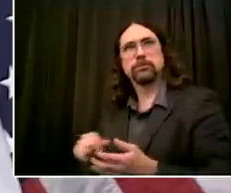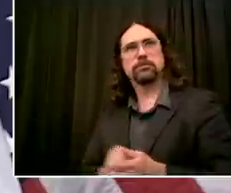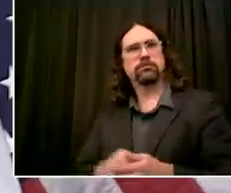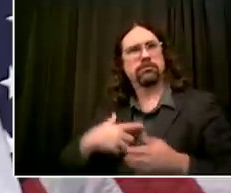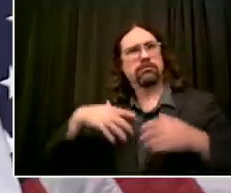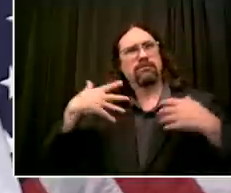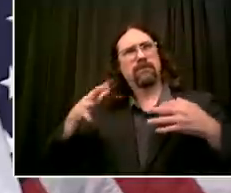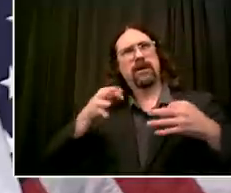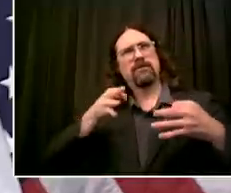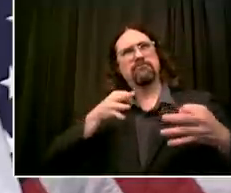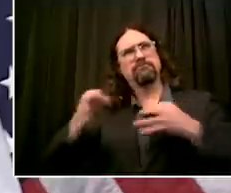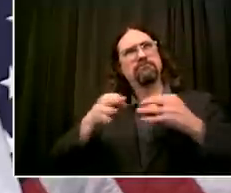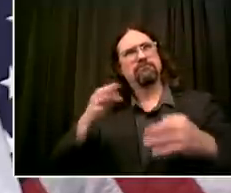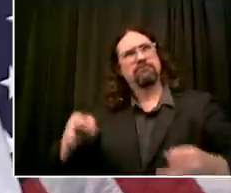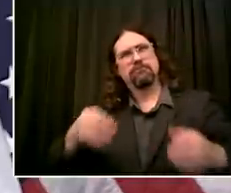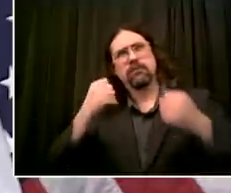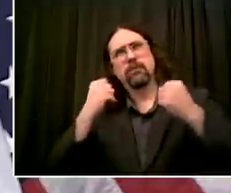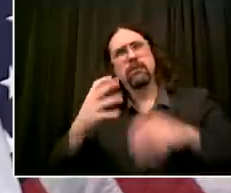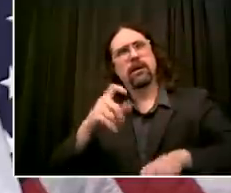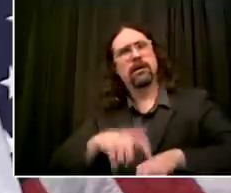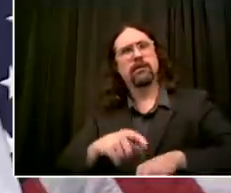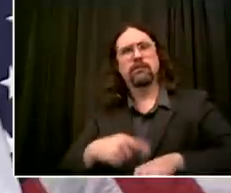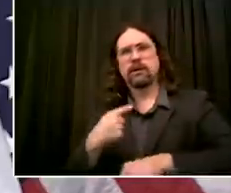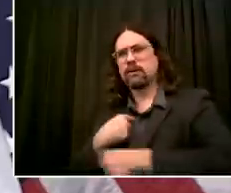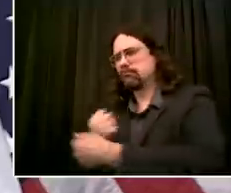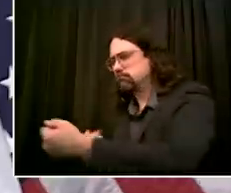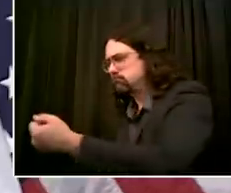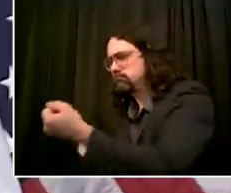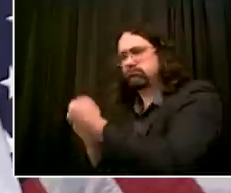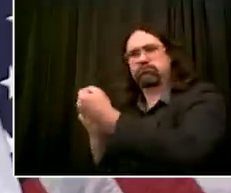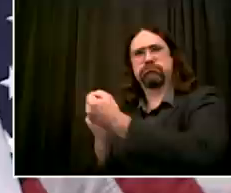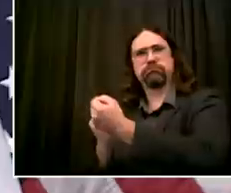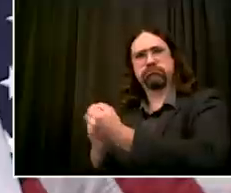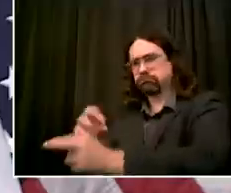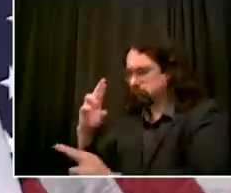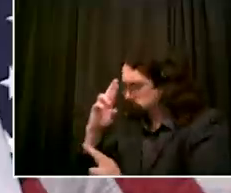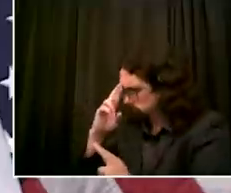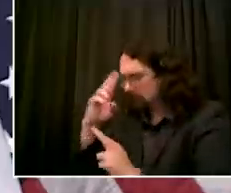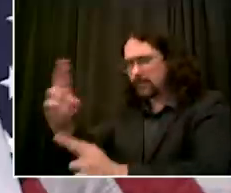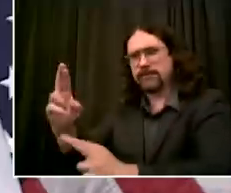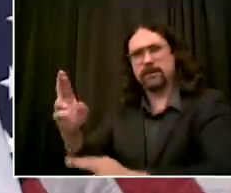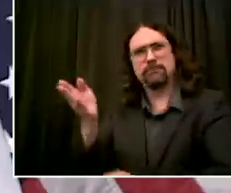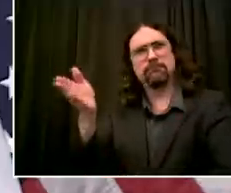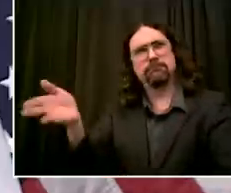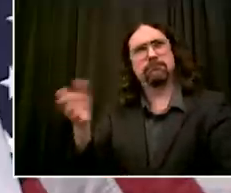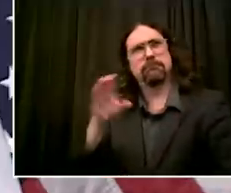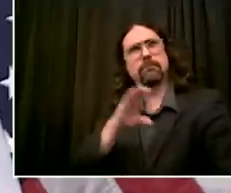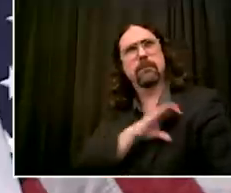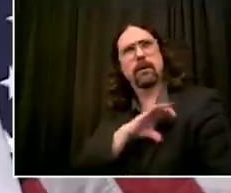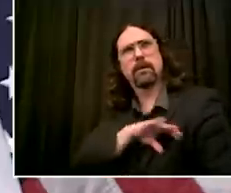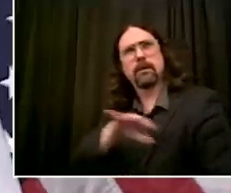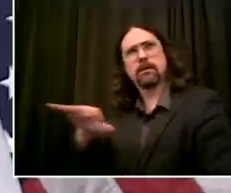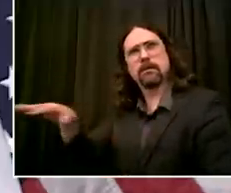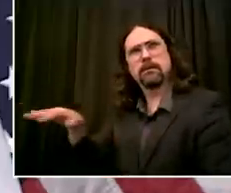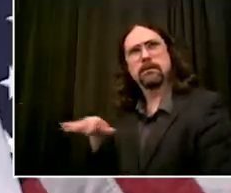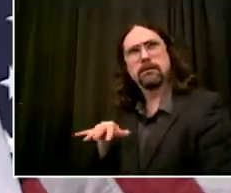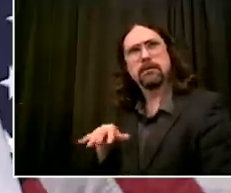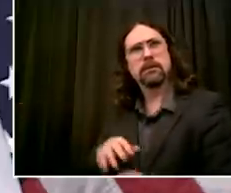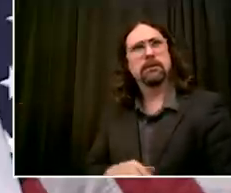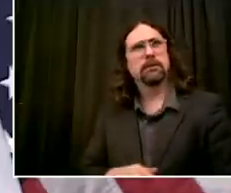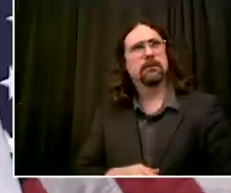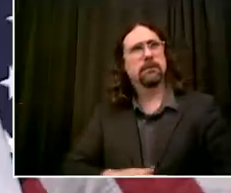can. I'm talking to the commissioner all the time. Every strategic decision we are making jointly, and there's been tremendous